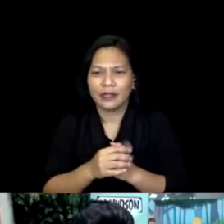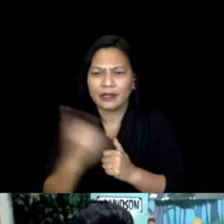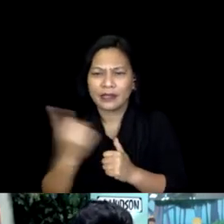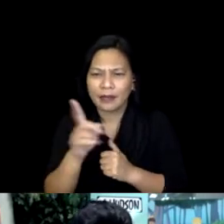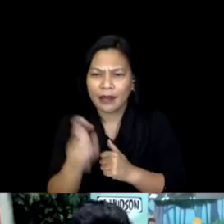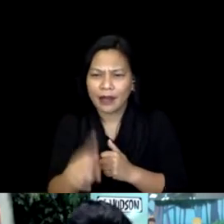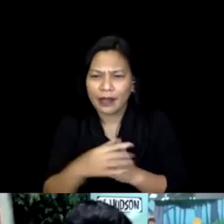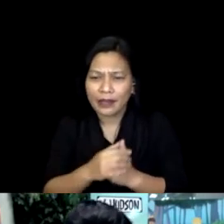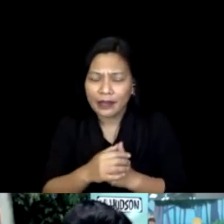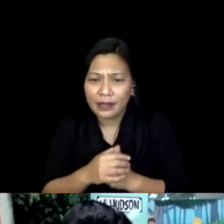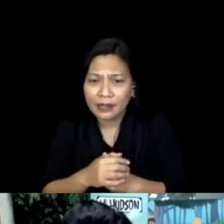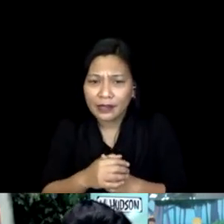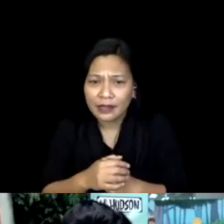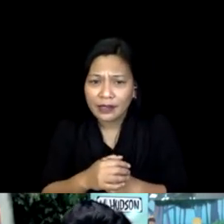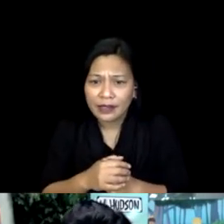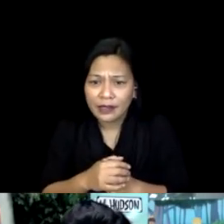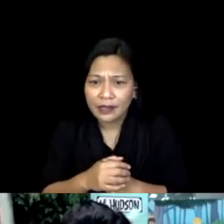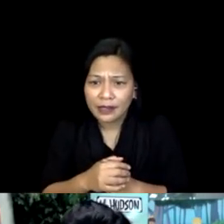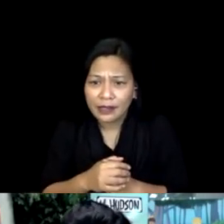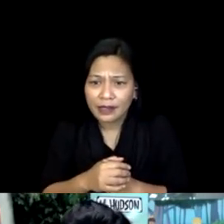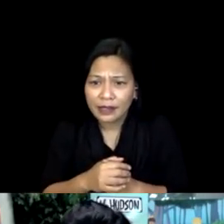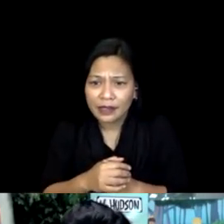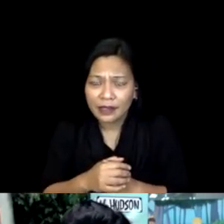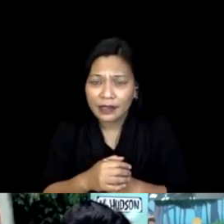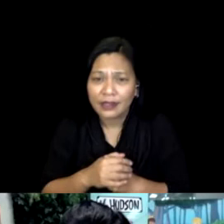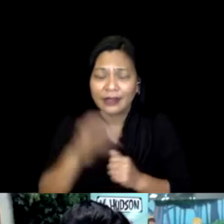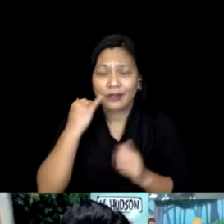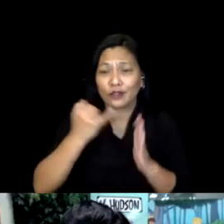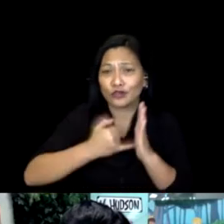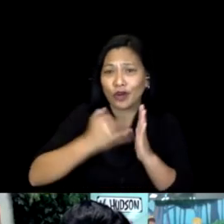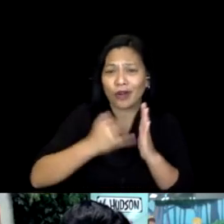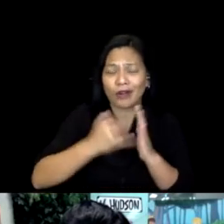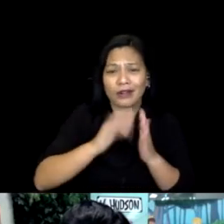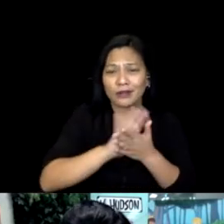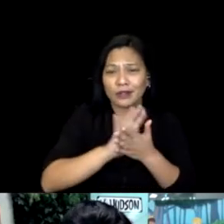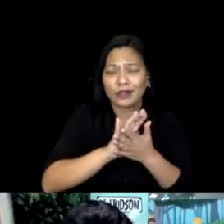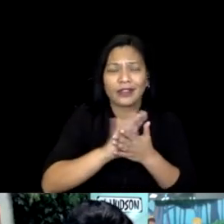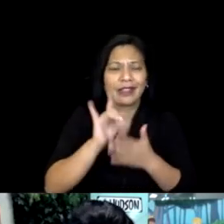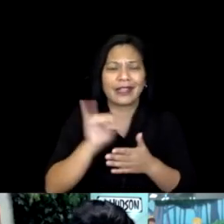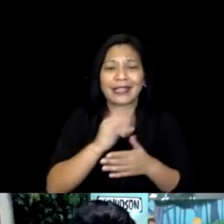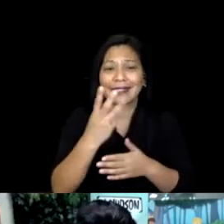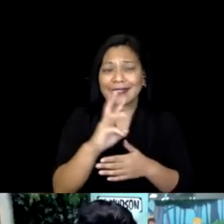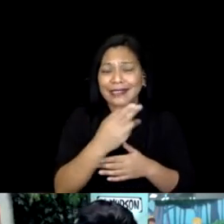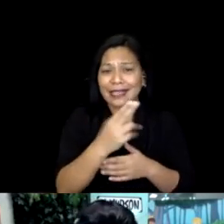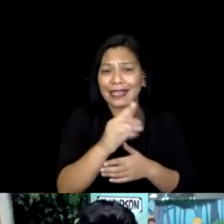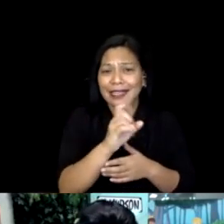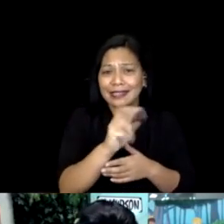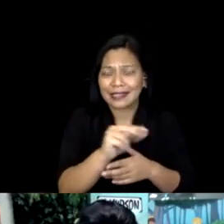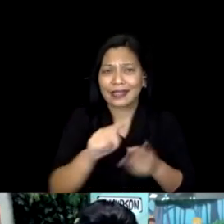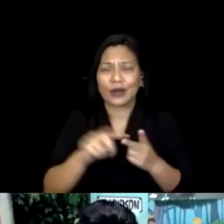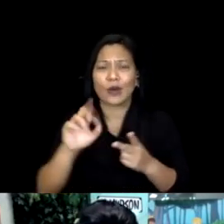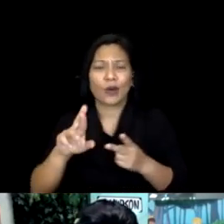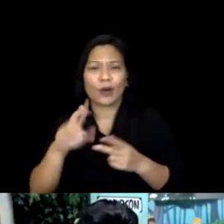asking, is animating a place like 16 Hudson or the community center and Mixed Up based on a place close to